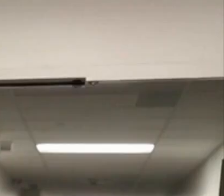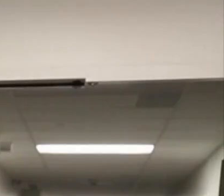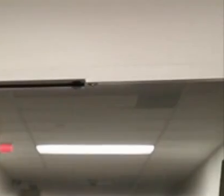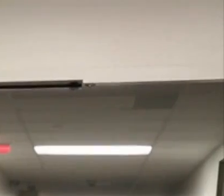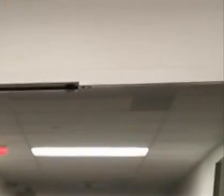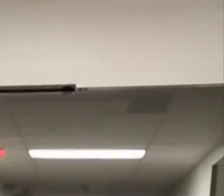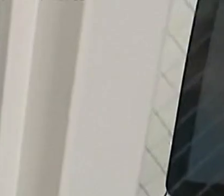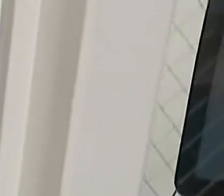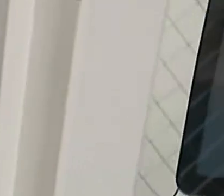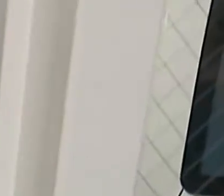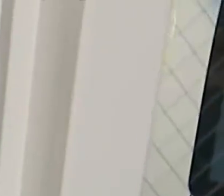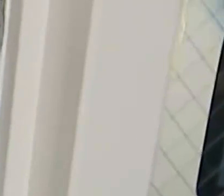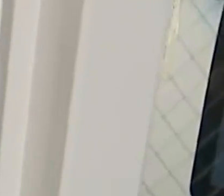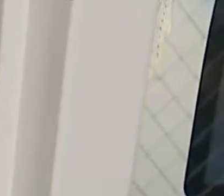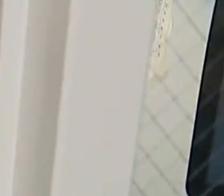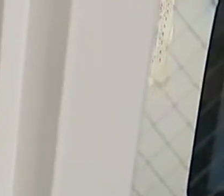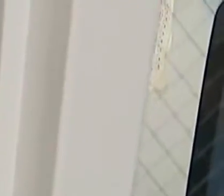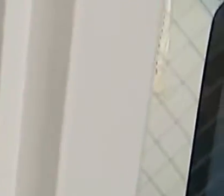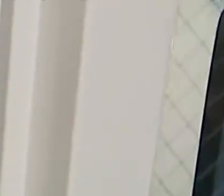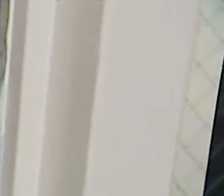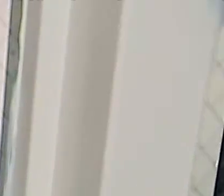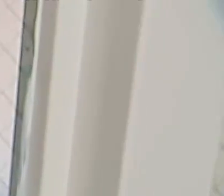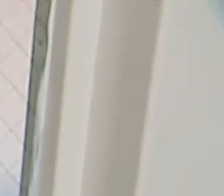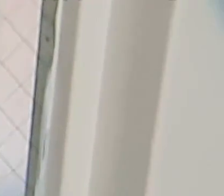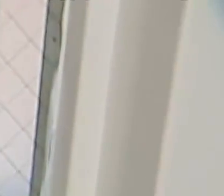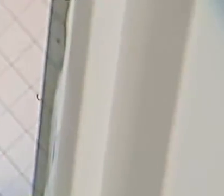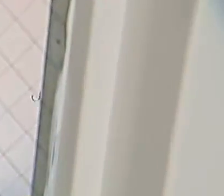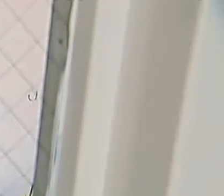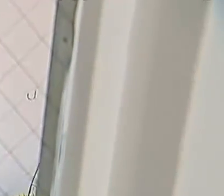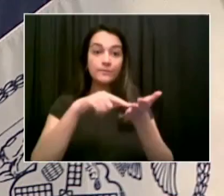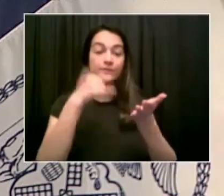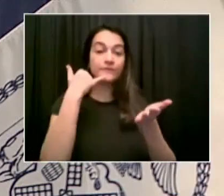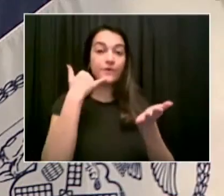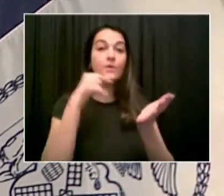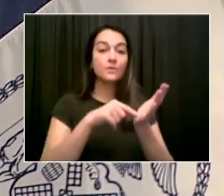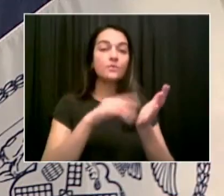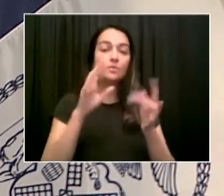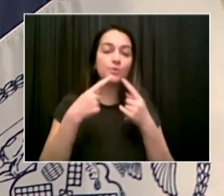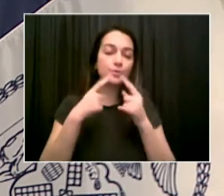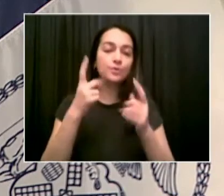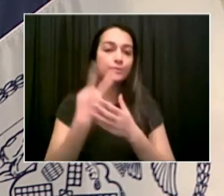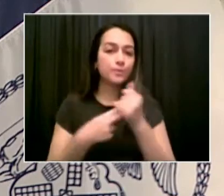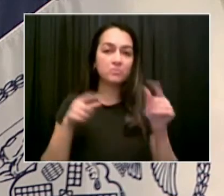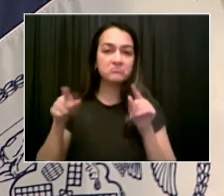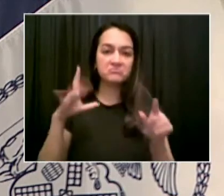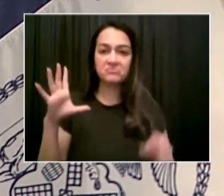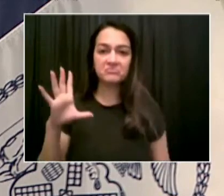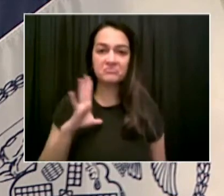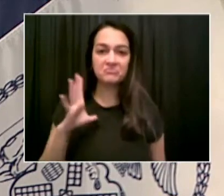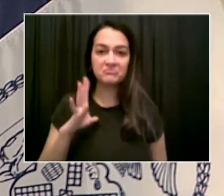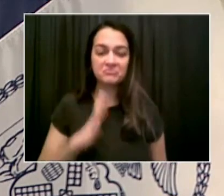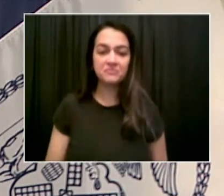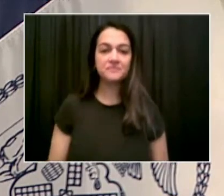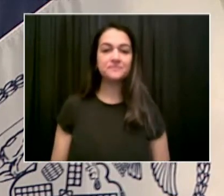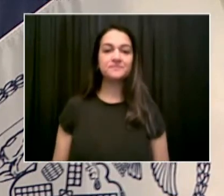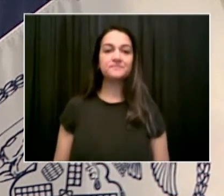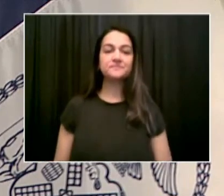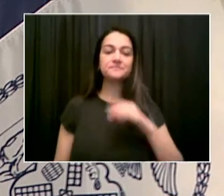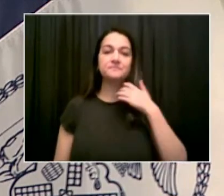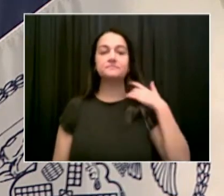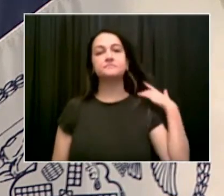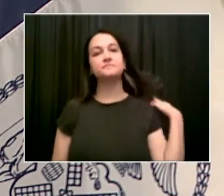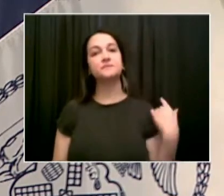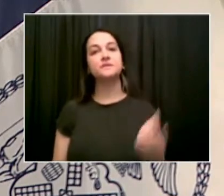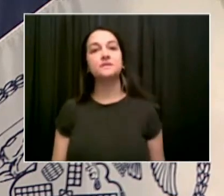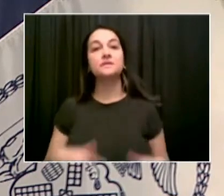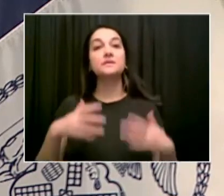highly contagious Delta variant driving up case numbers. This approach is going to make clear, you want to enjoy everything great in this summer